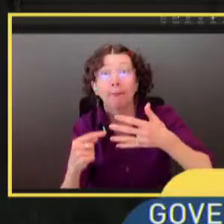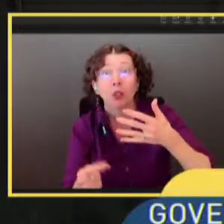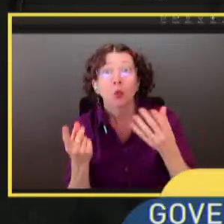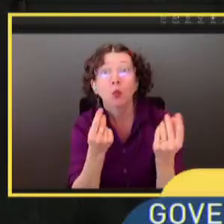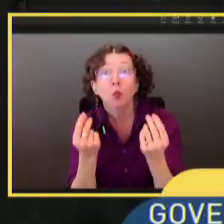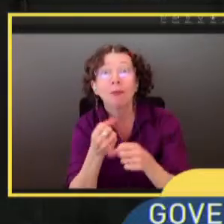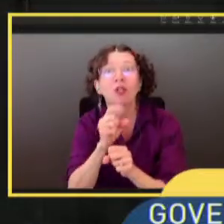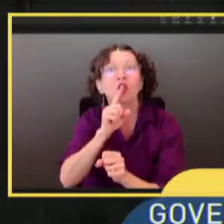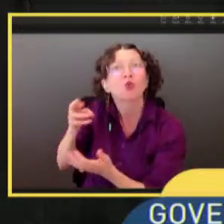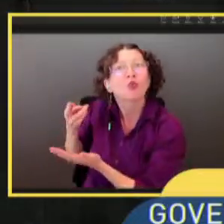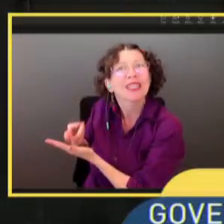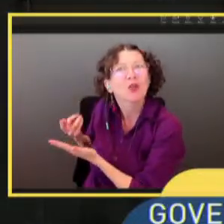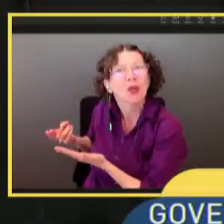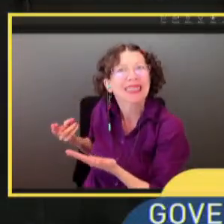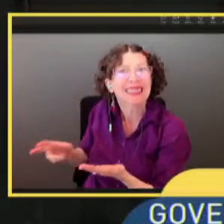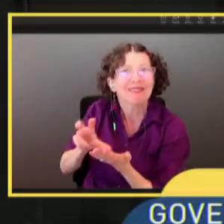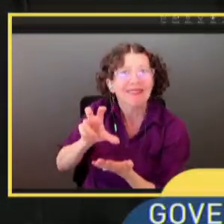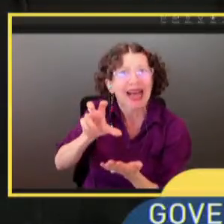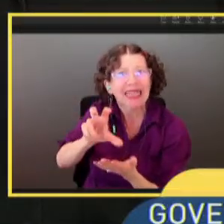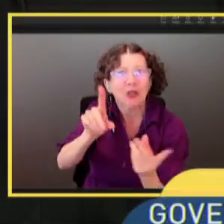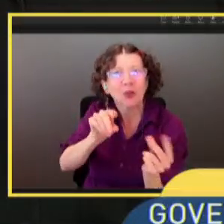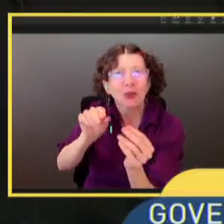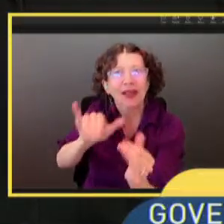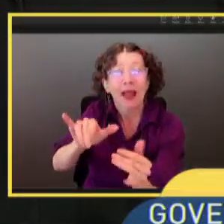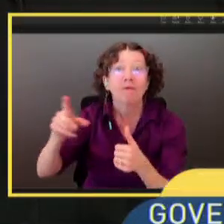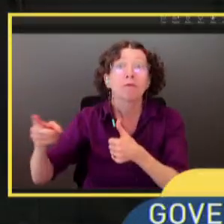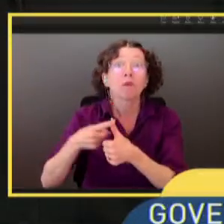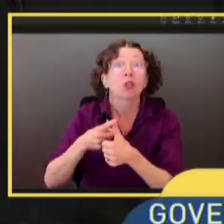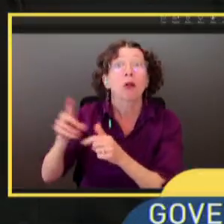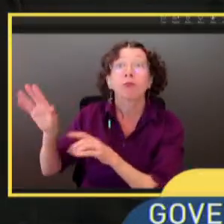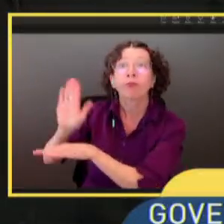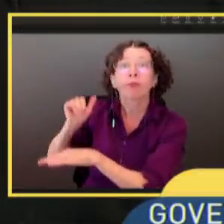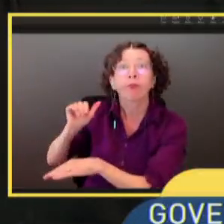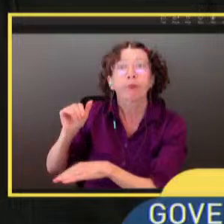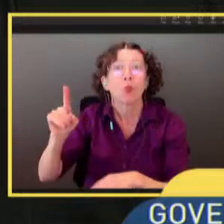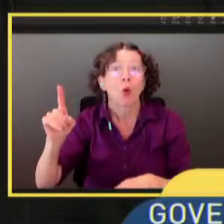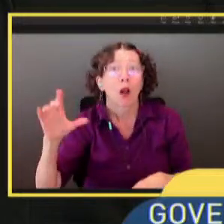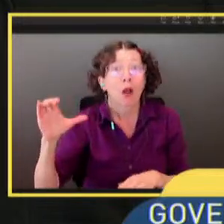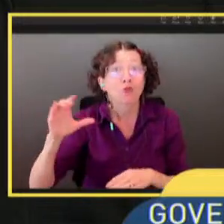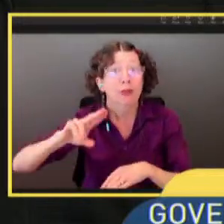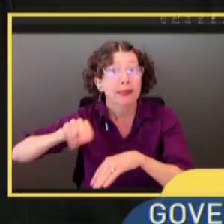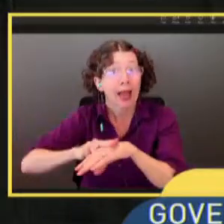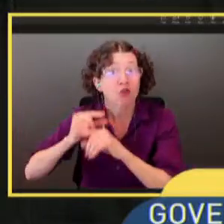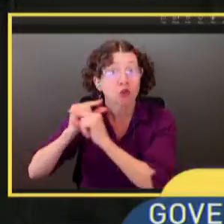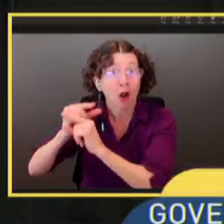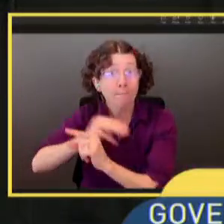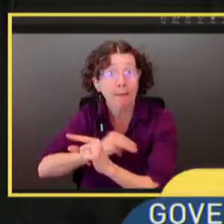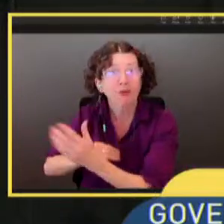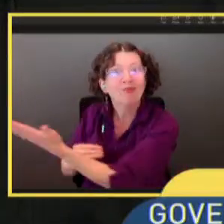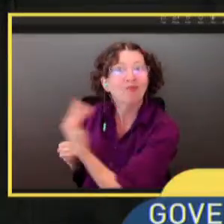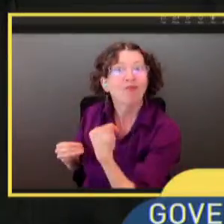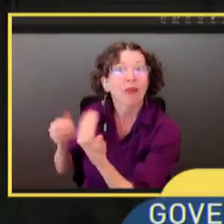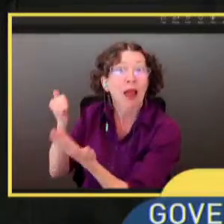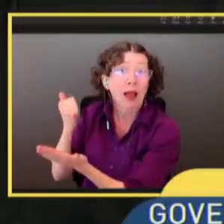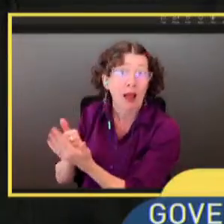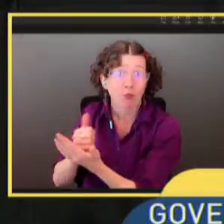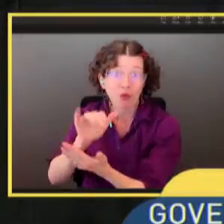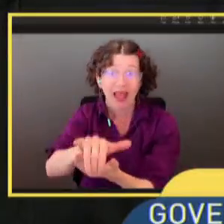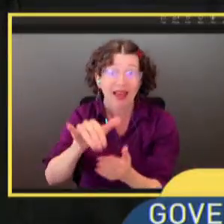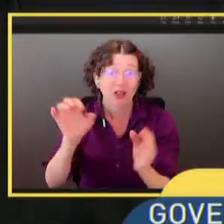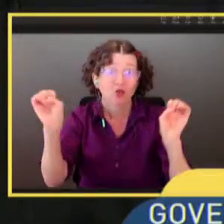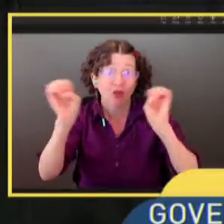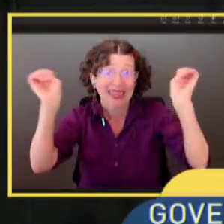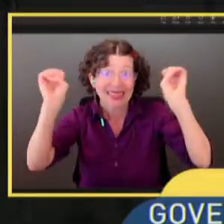closely. And I want the people of the state of Washington to know that. This is not an exhaustive list, but I want to share several specific steps that we're